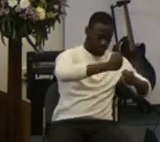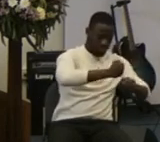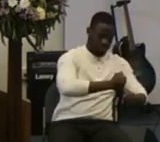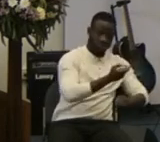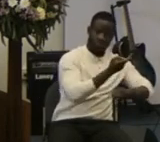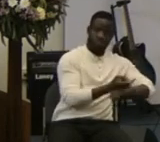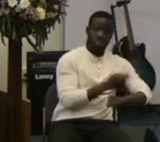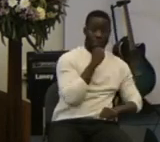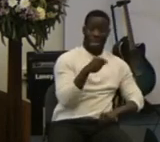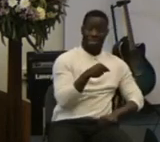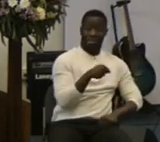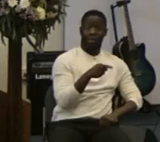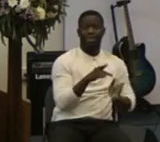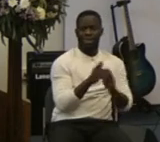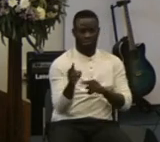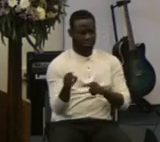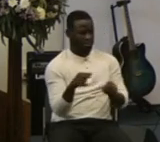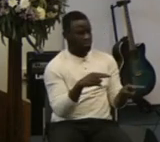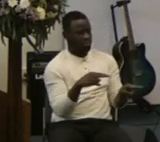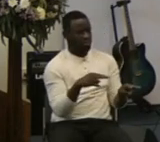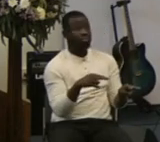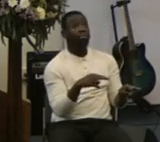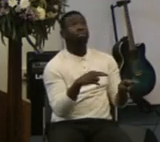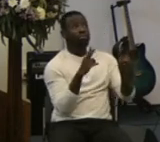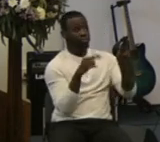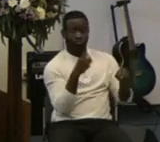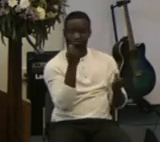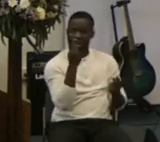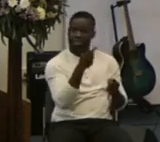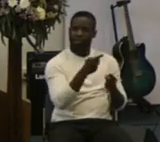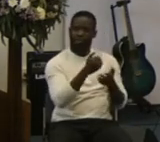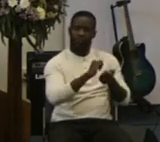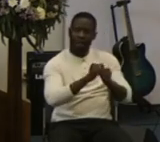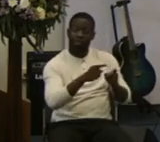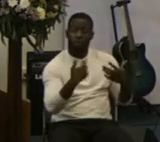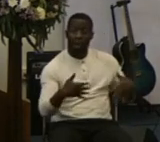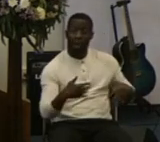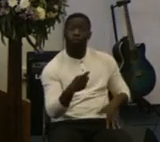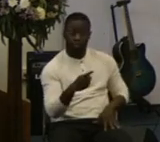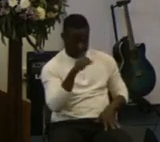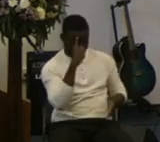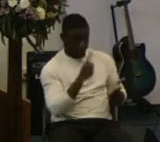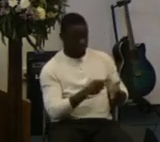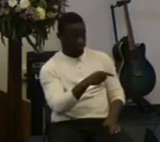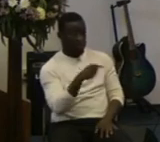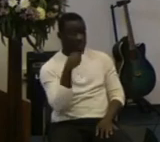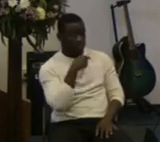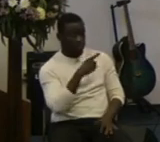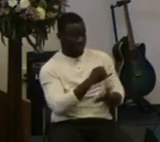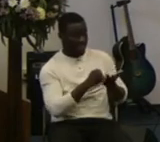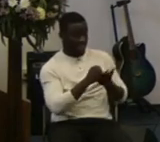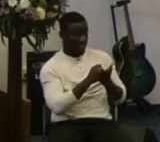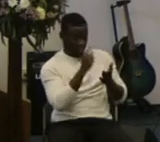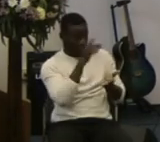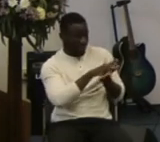on. When Jesus saw their faith, he said to the paralyzed man, "Son, your sins